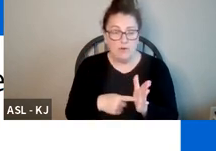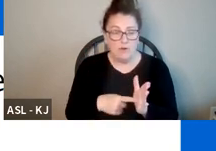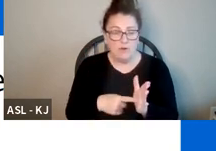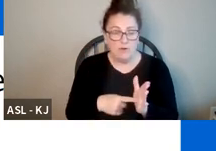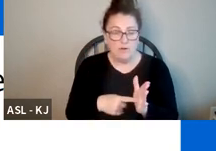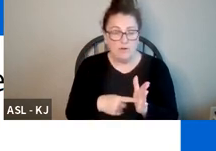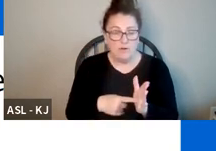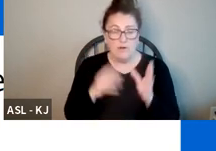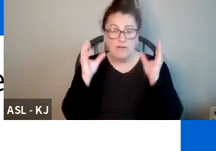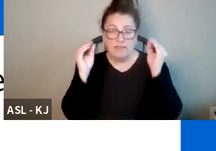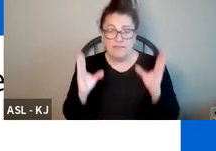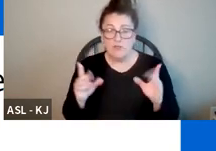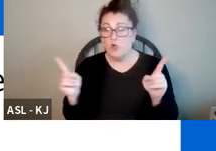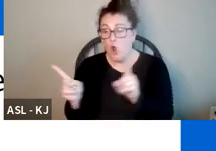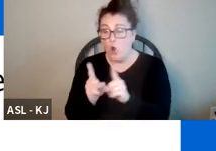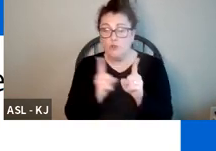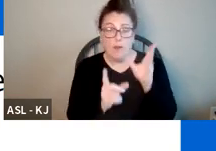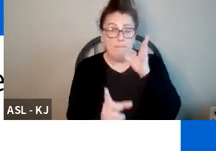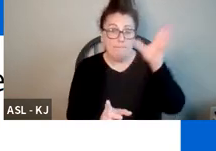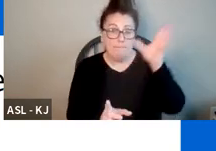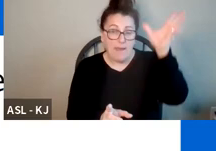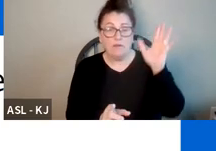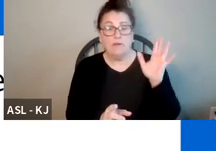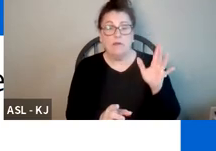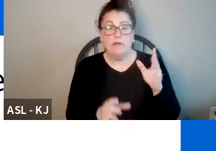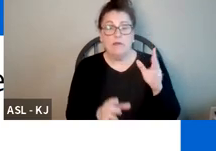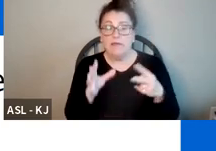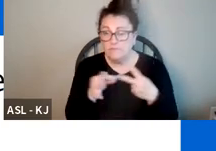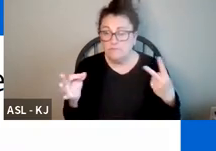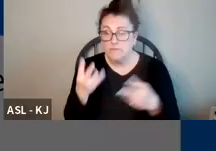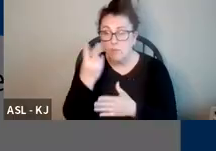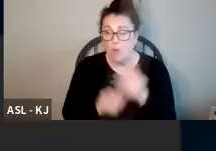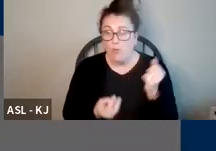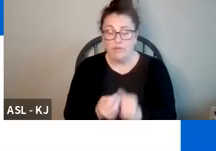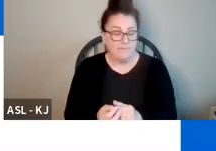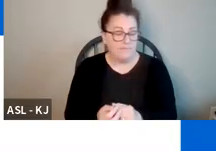a teacher as well as a parent, they could select both options.